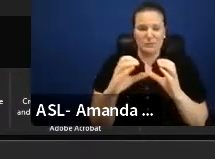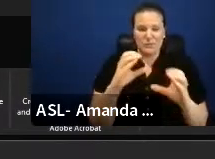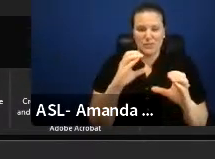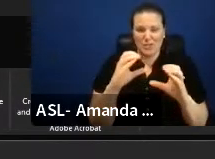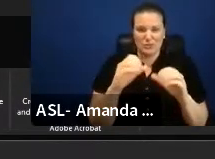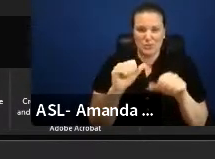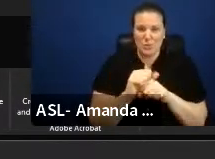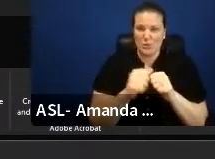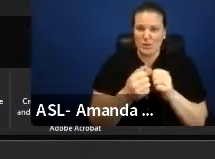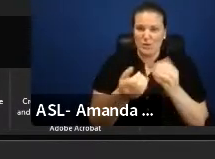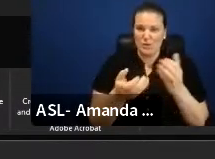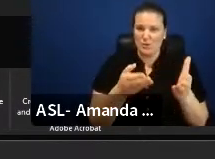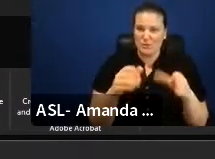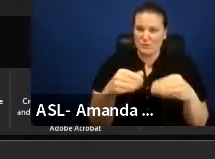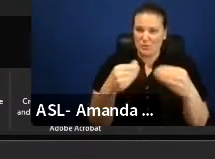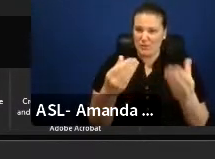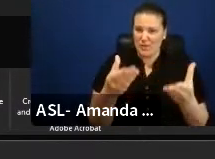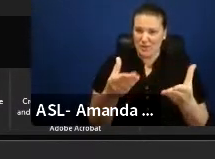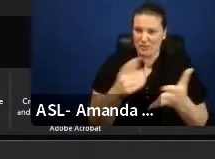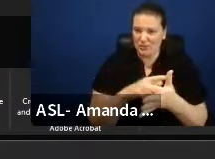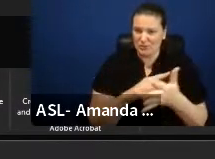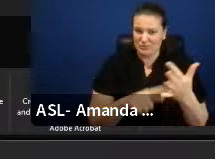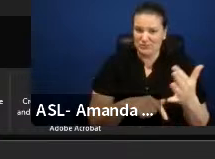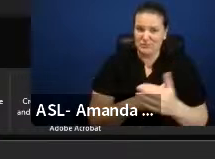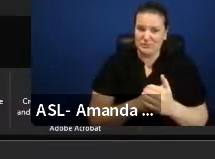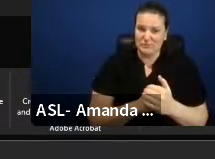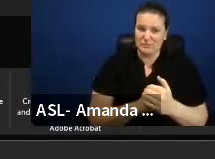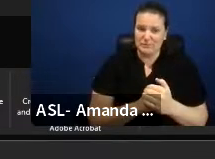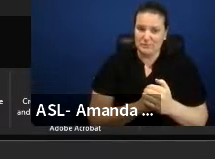so people know ahead of time.